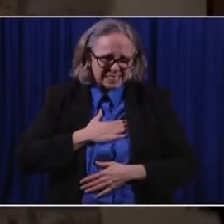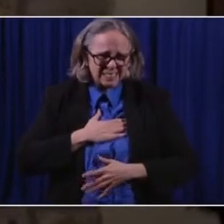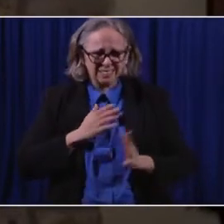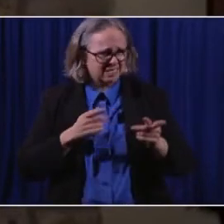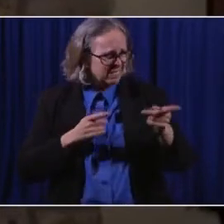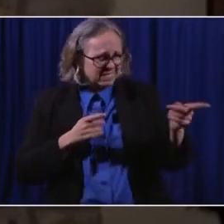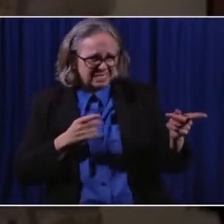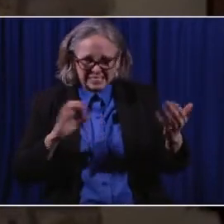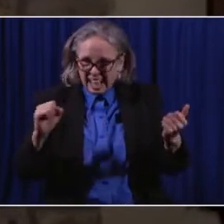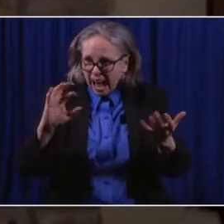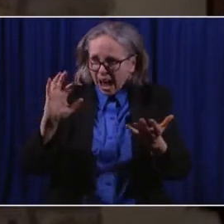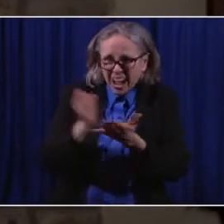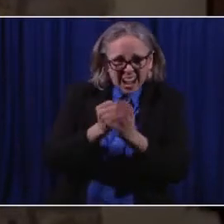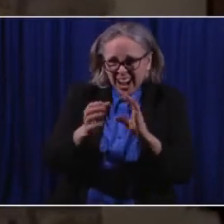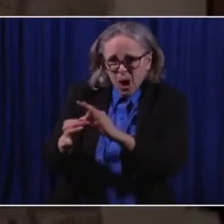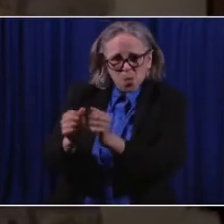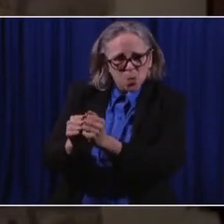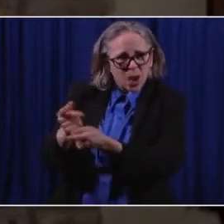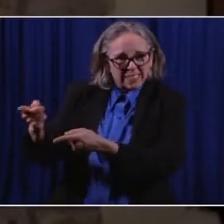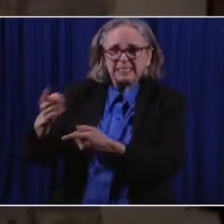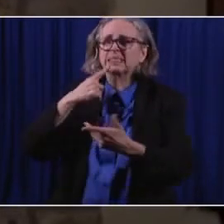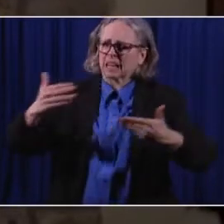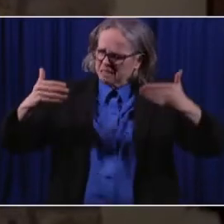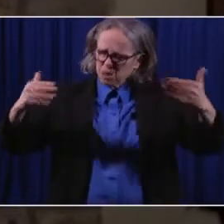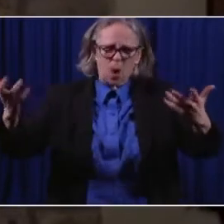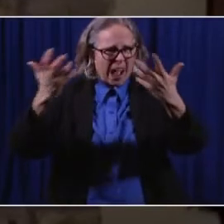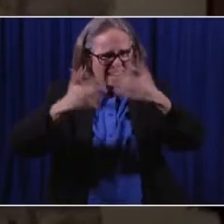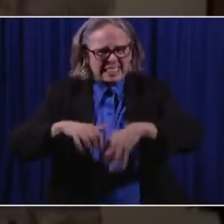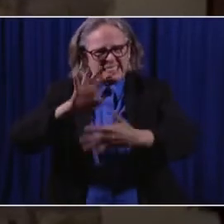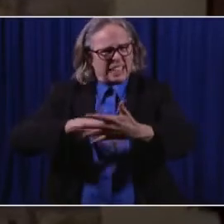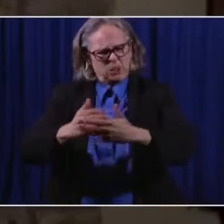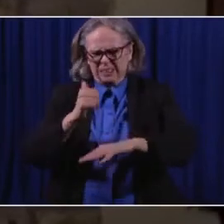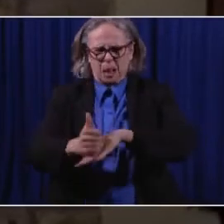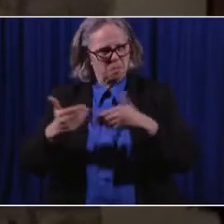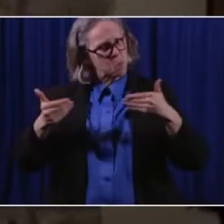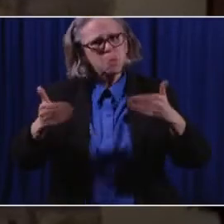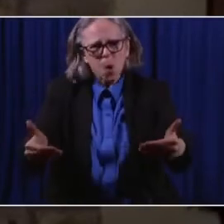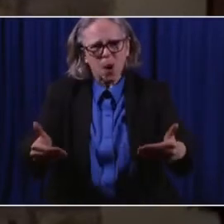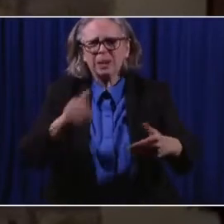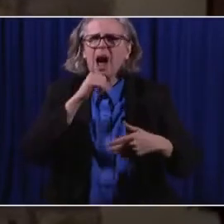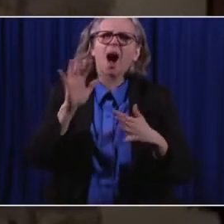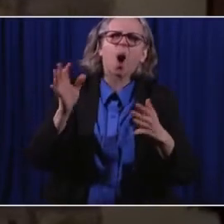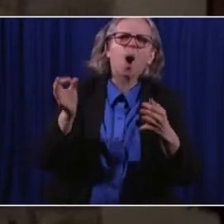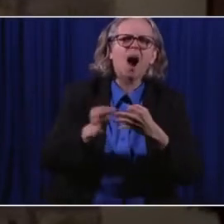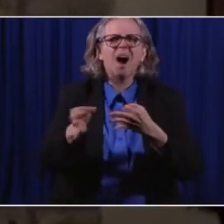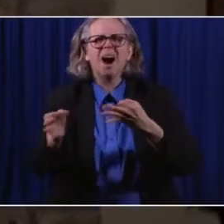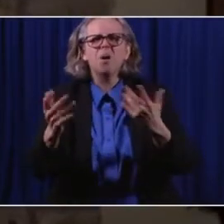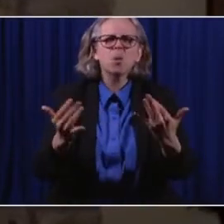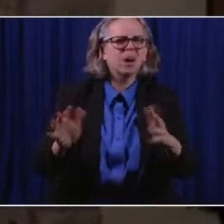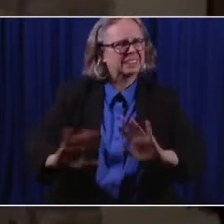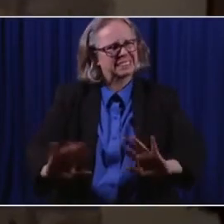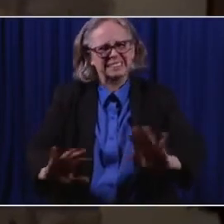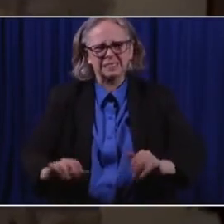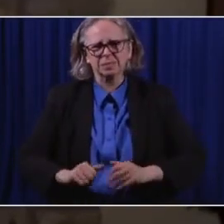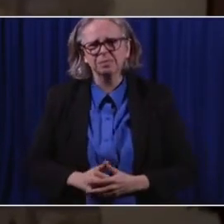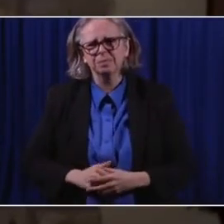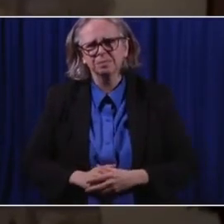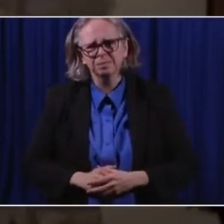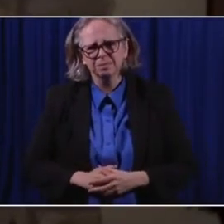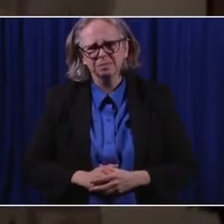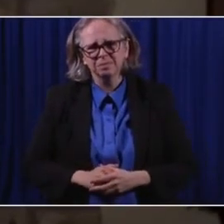that. So just some things to think about. Every week on Tuesday, we are